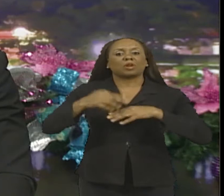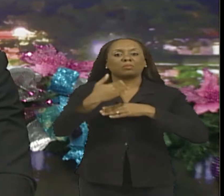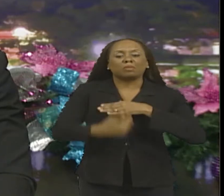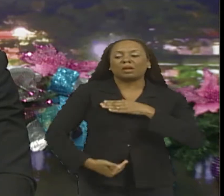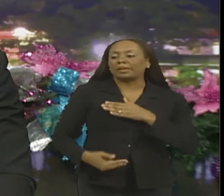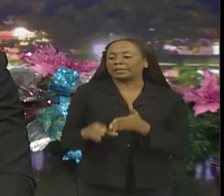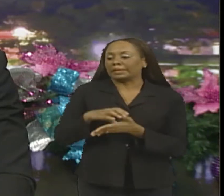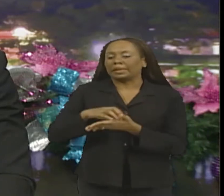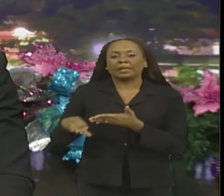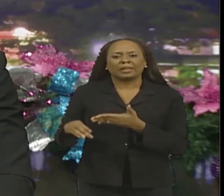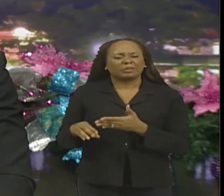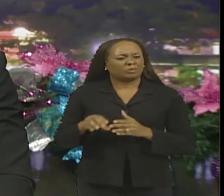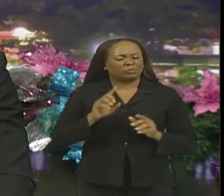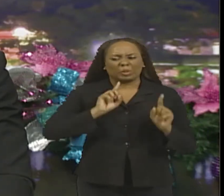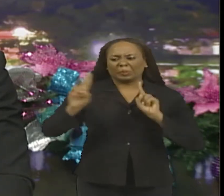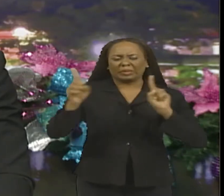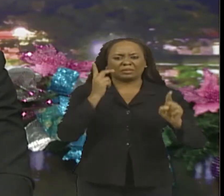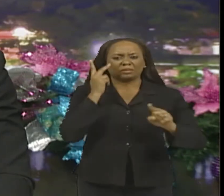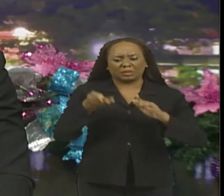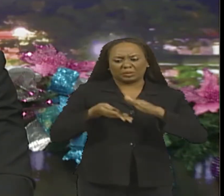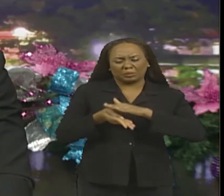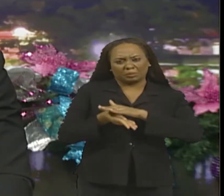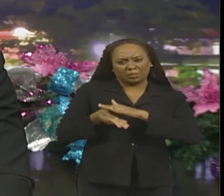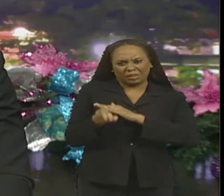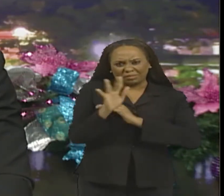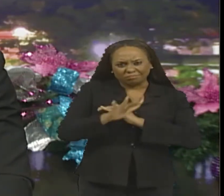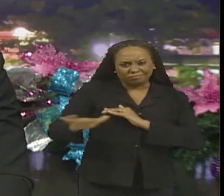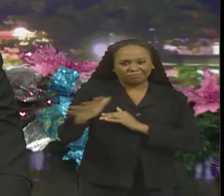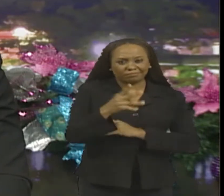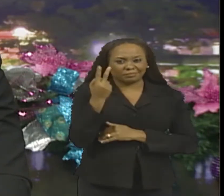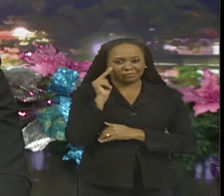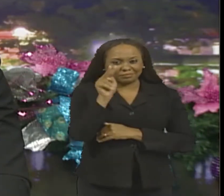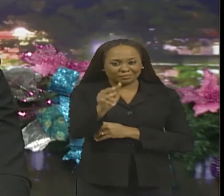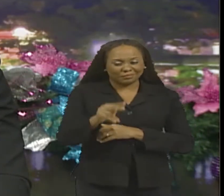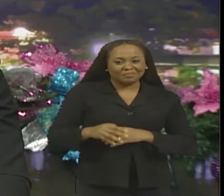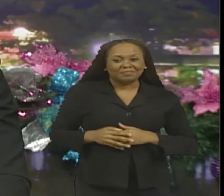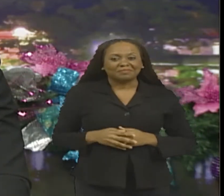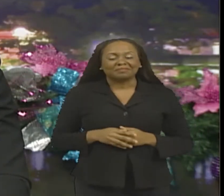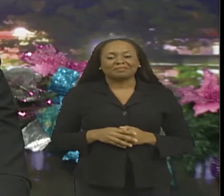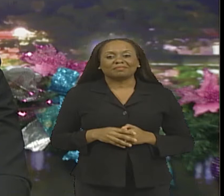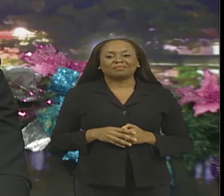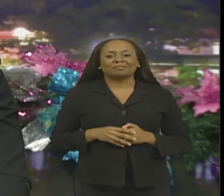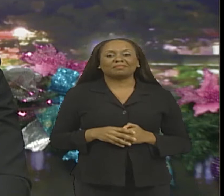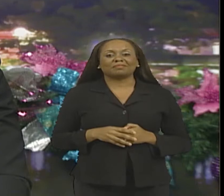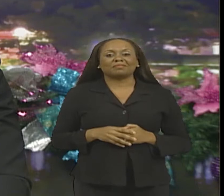bakeries around the island, the long lines told the story. Here's Ryan Broom.